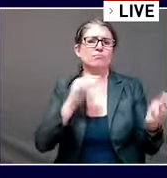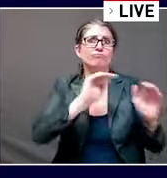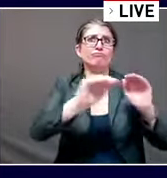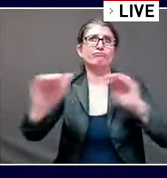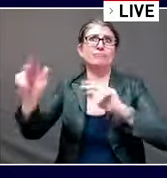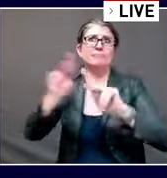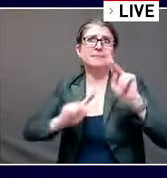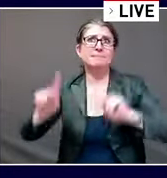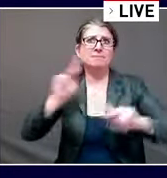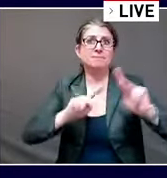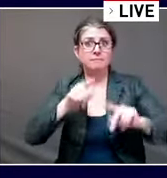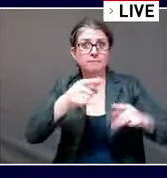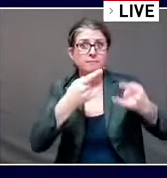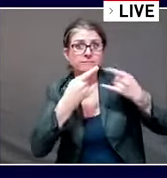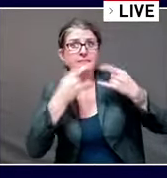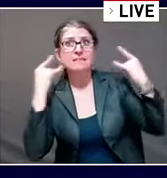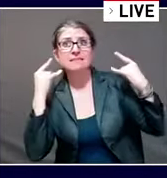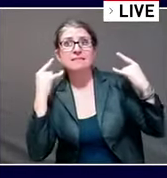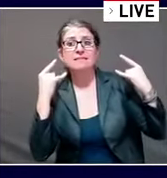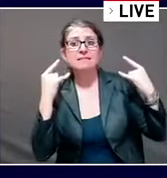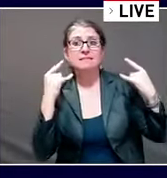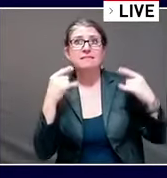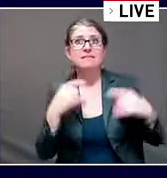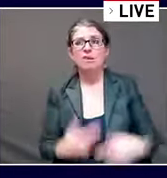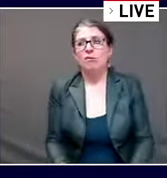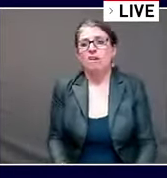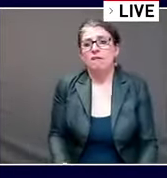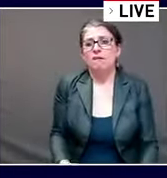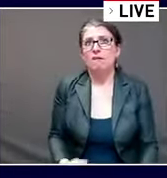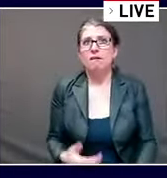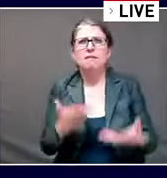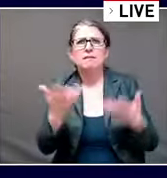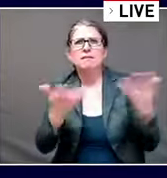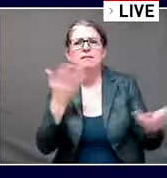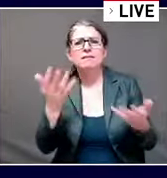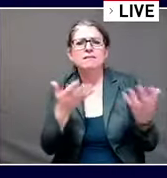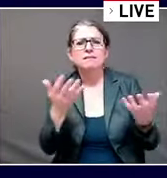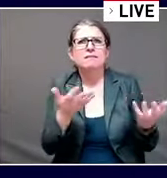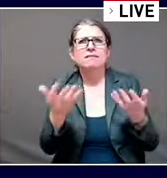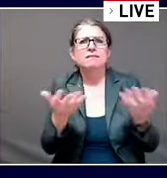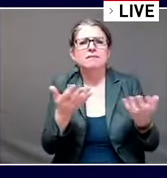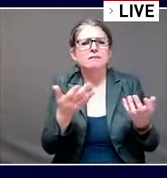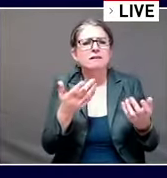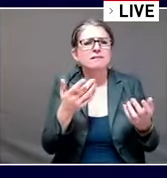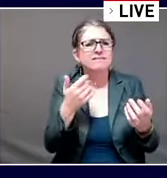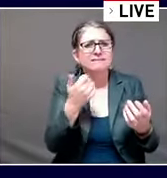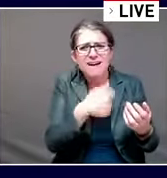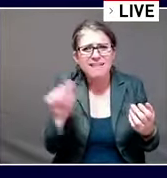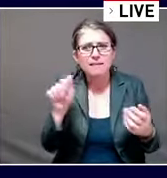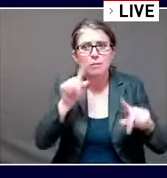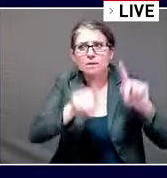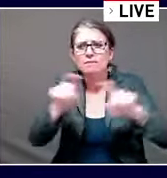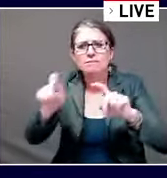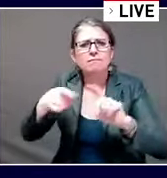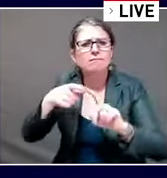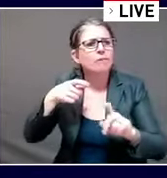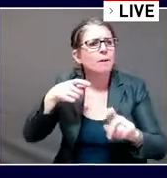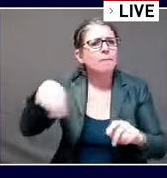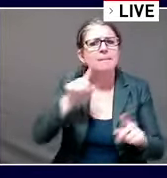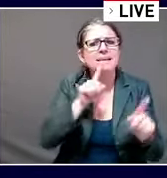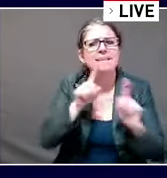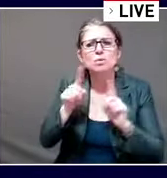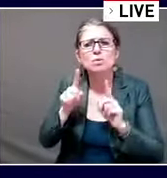face covering usage in some of these outbreaks, and I want to stress, at least for some of these, we're only 24 or 48 hours in.